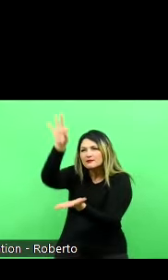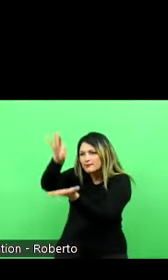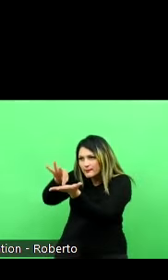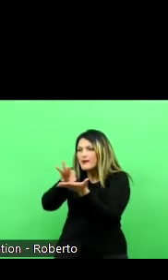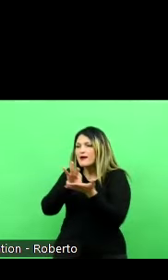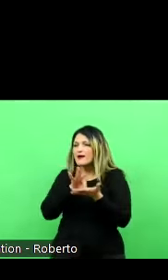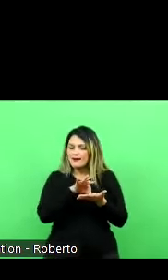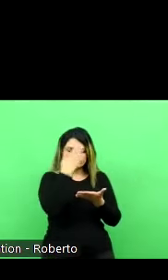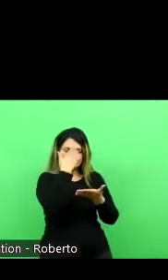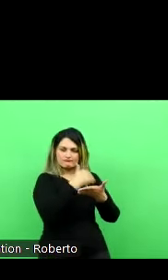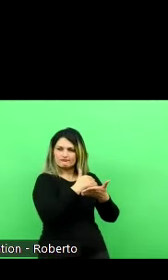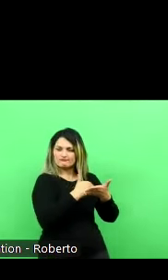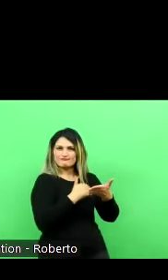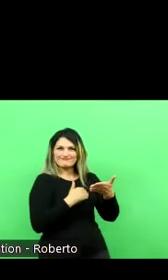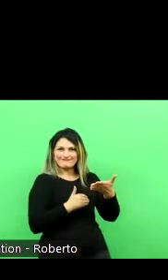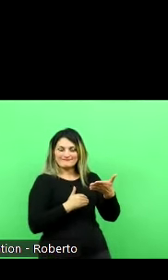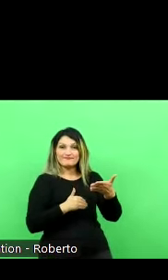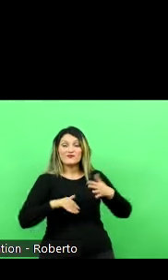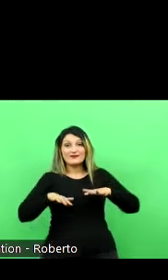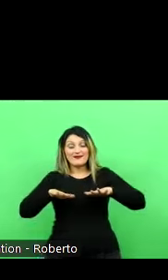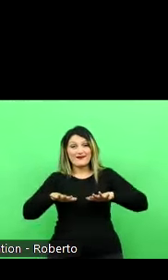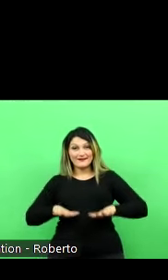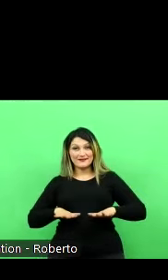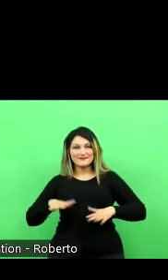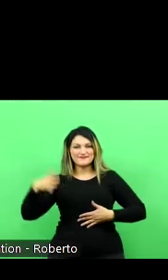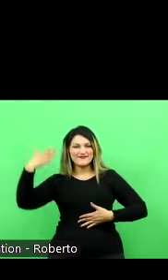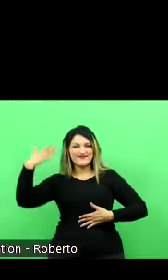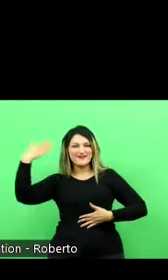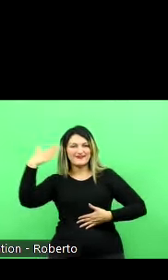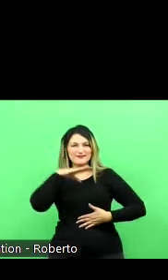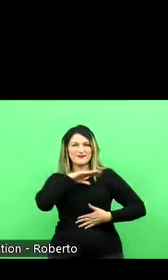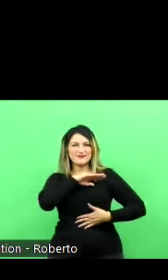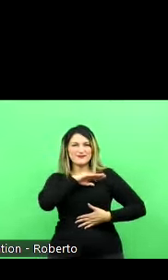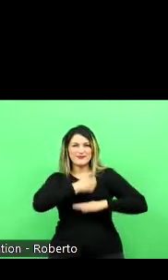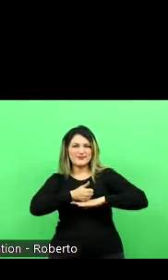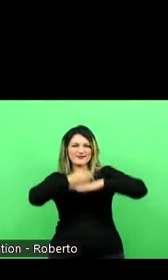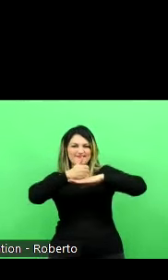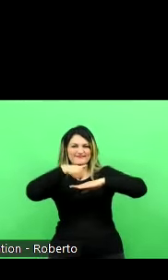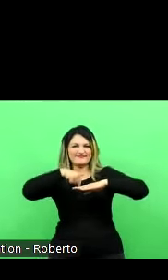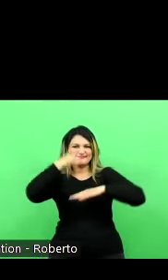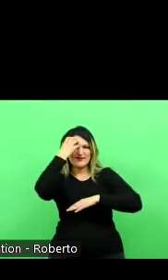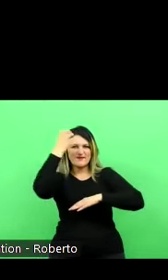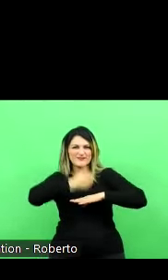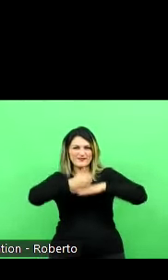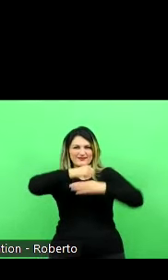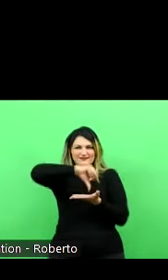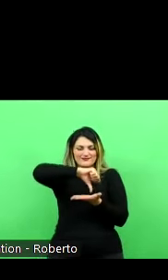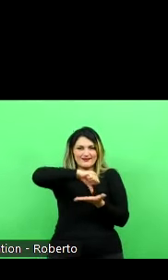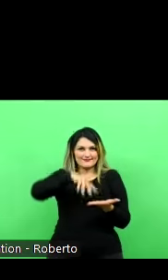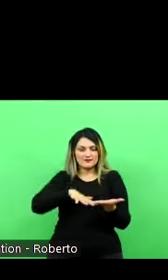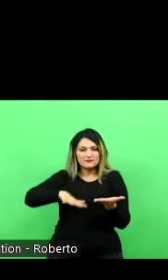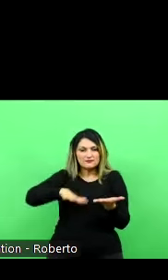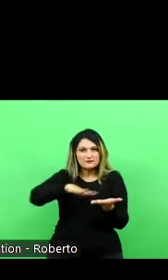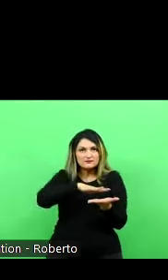plans and the urban planning being carried out by the municipality. We follow important frameworks such as